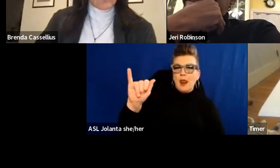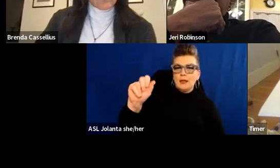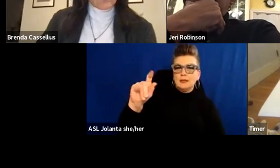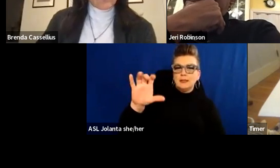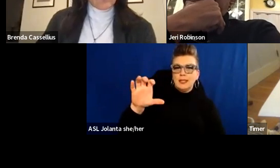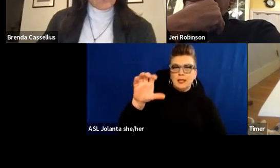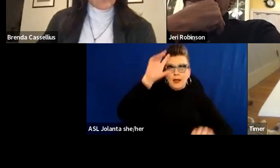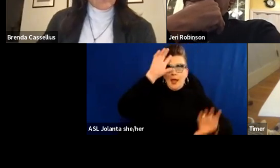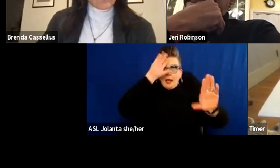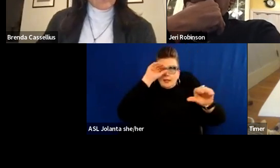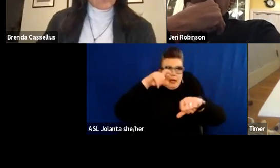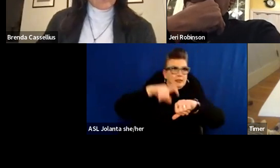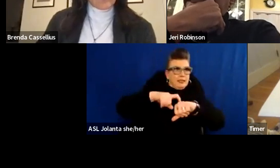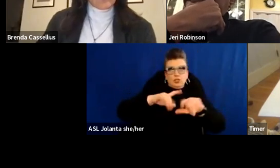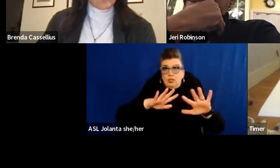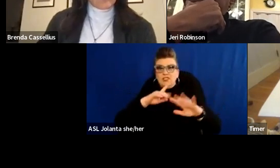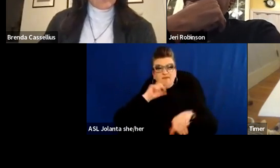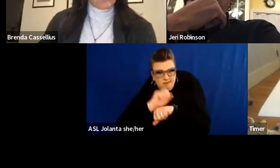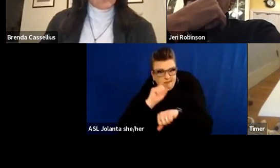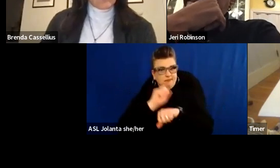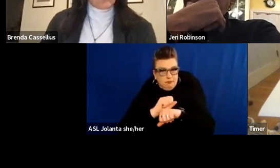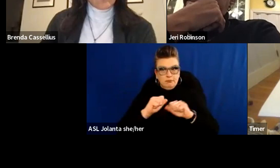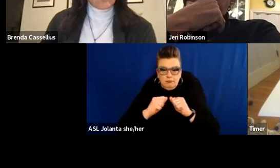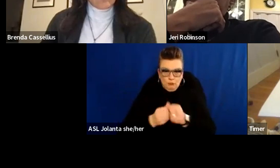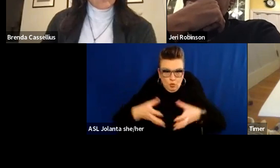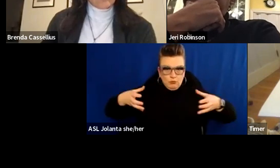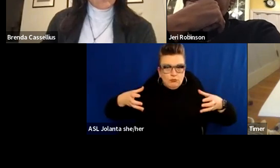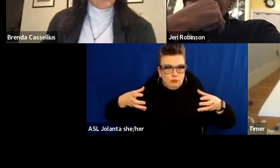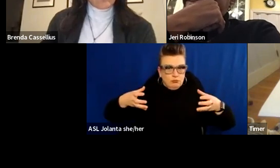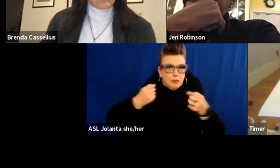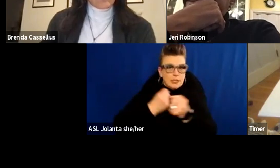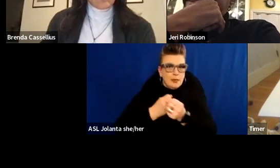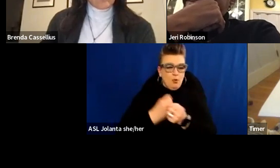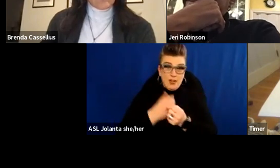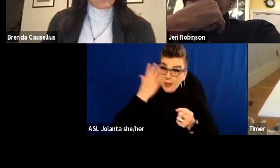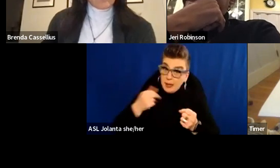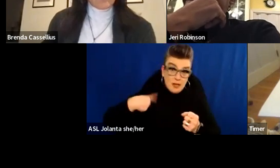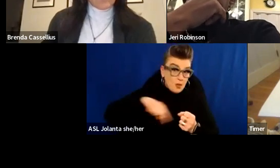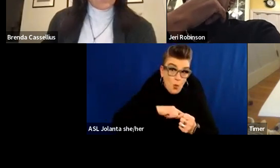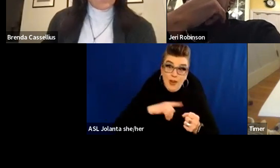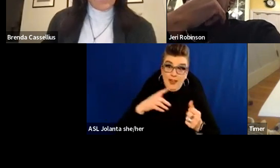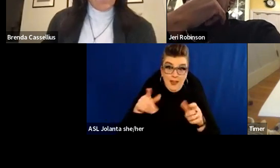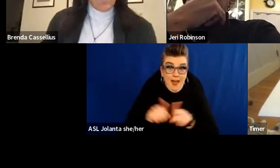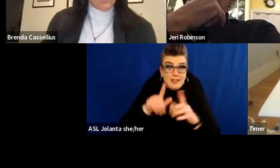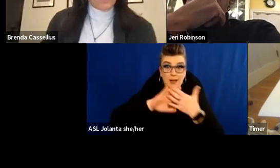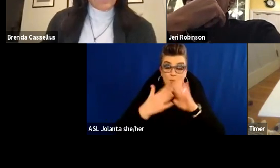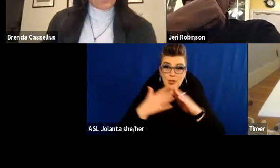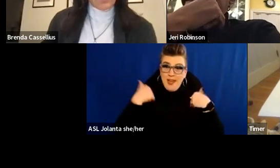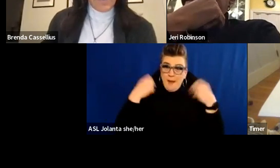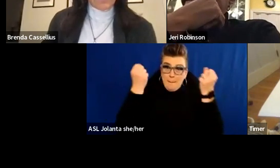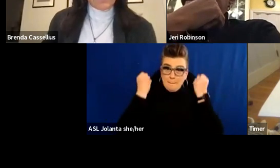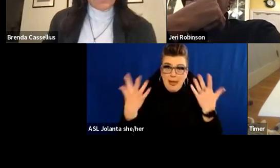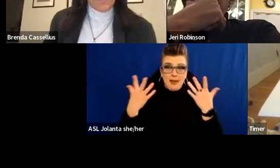fruition at scale um for our community with so many uh english language learners yeah i'll let